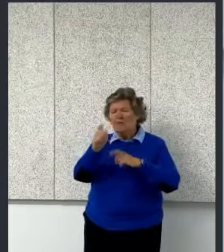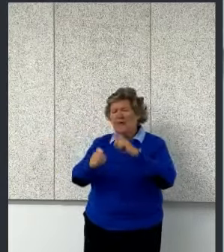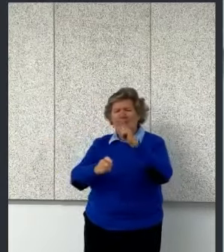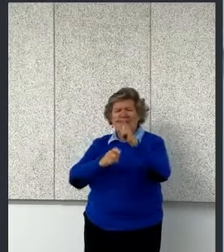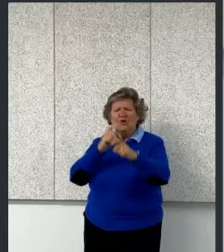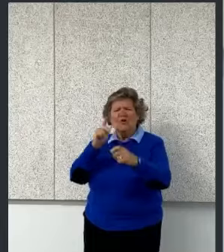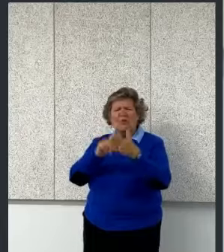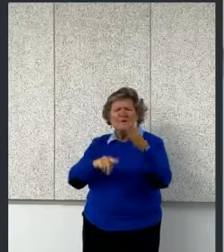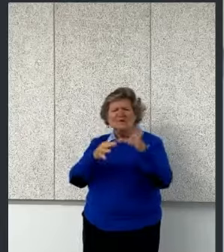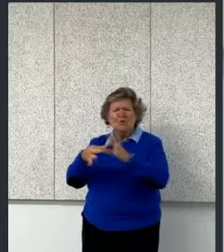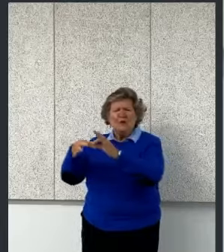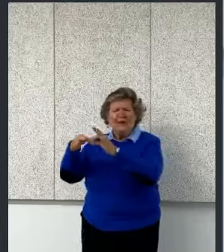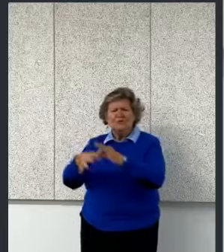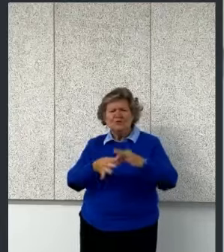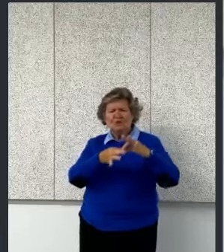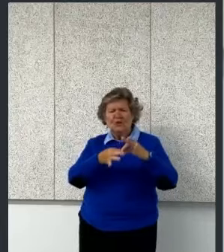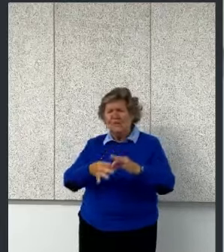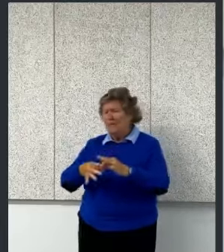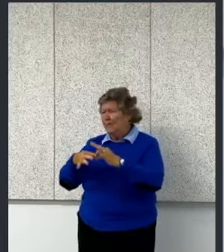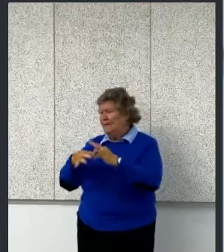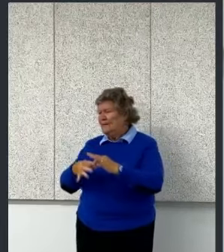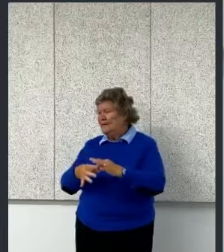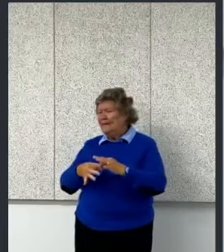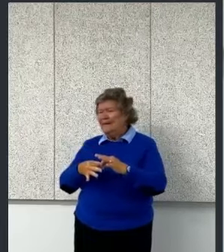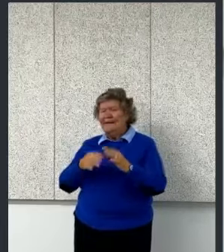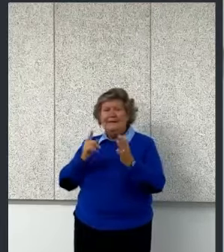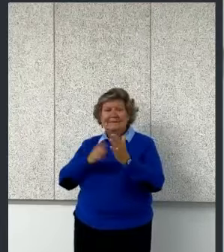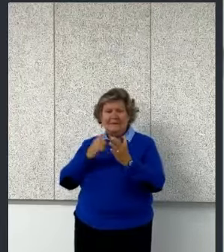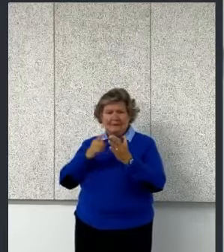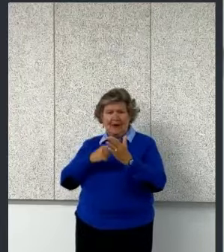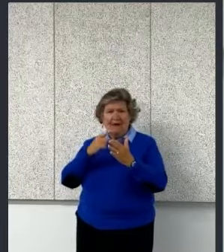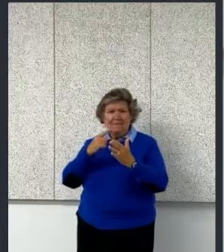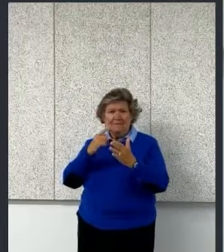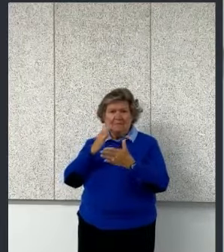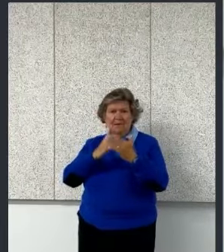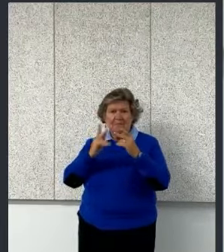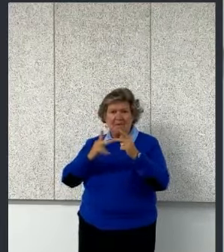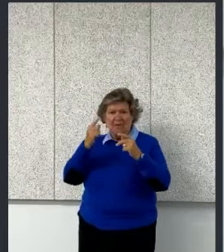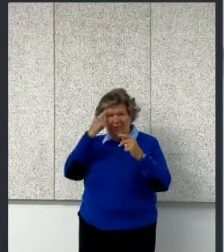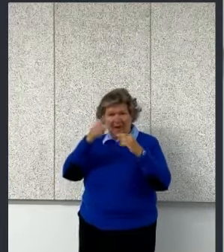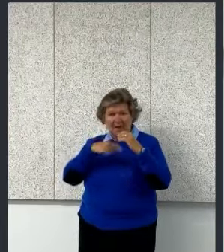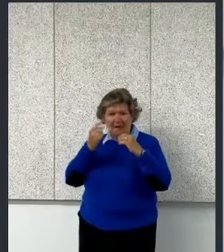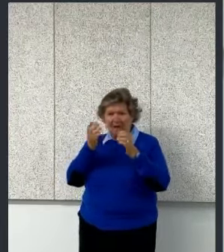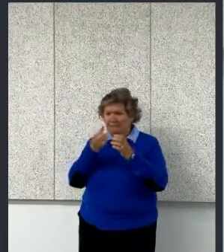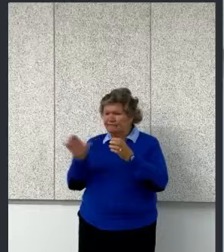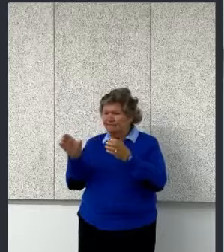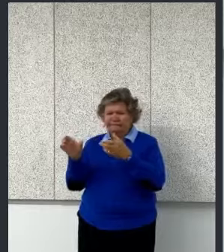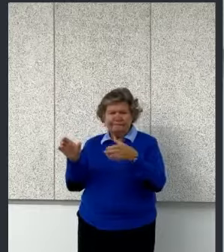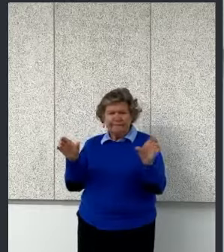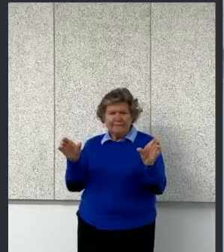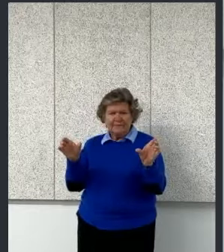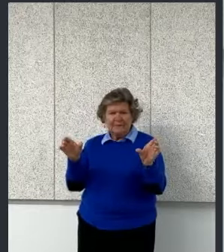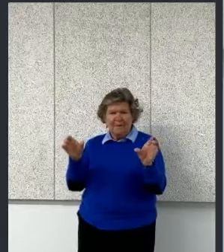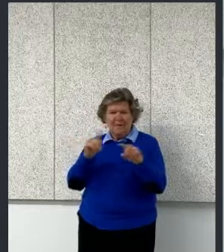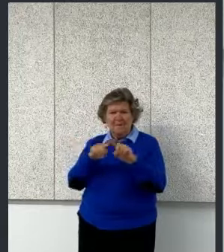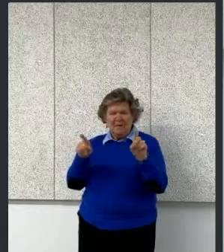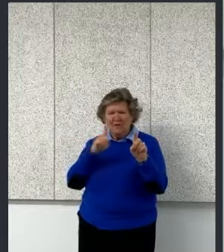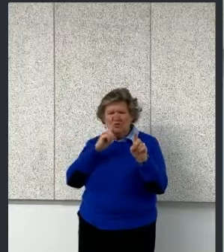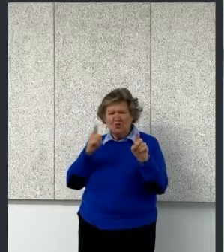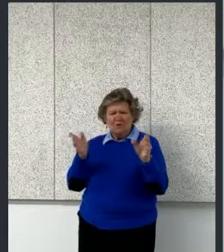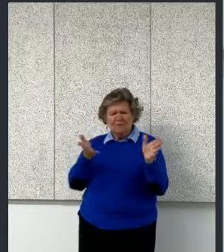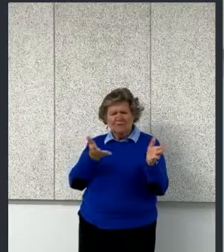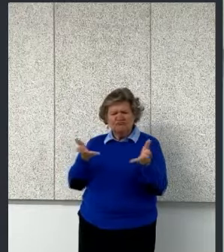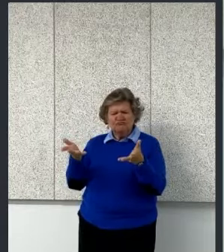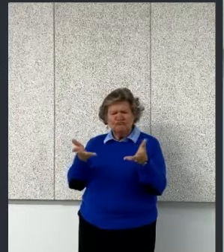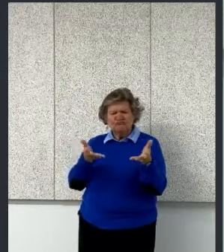I think sometimes these are thought of in kind of opposition to one another, but I think that there's a real great